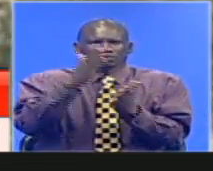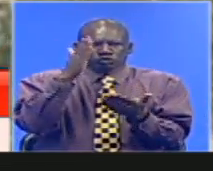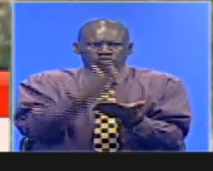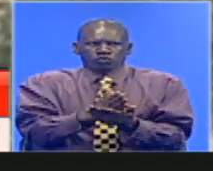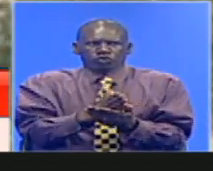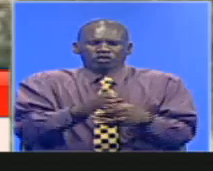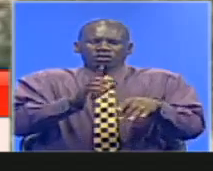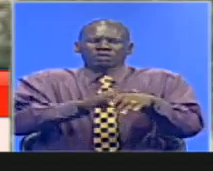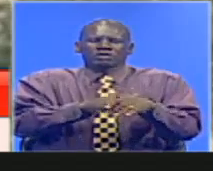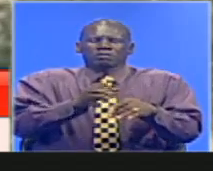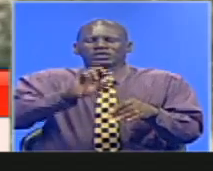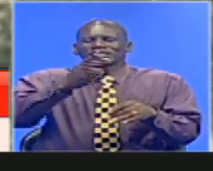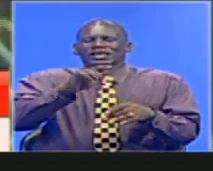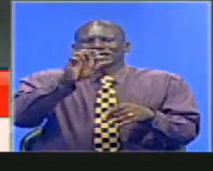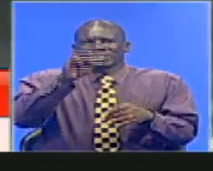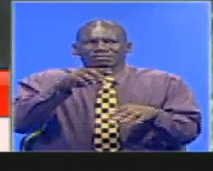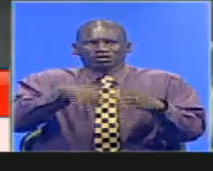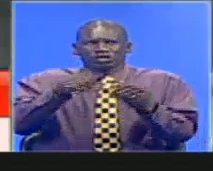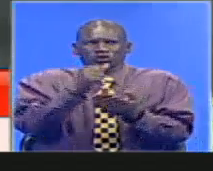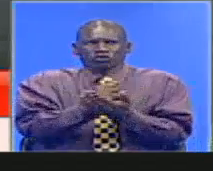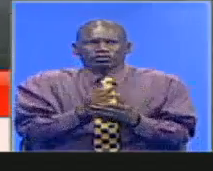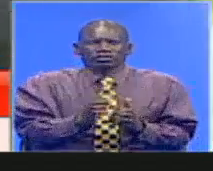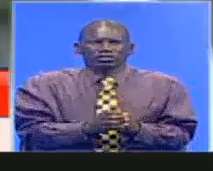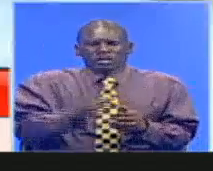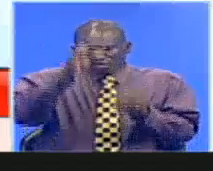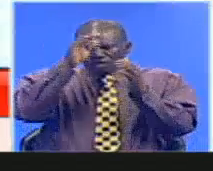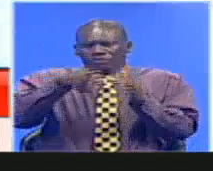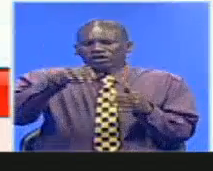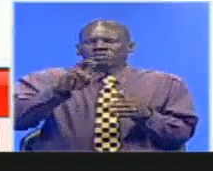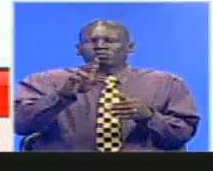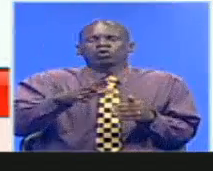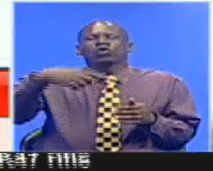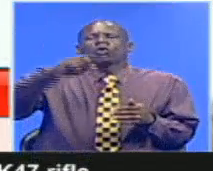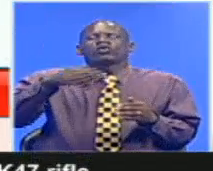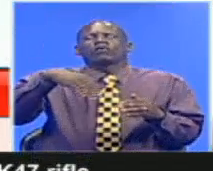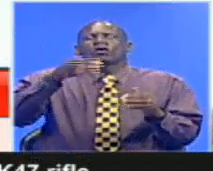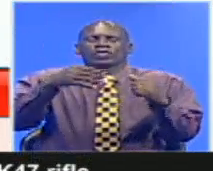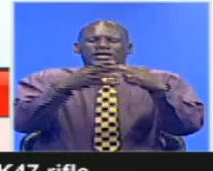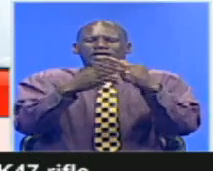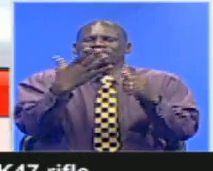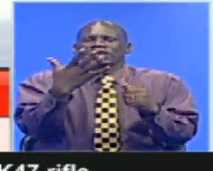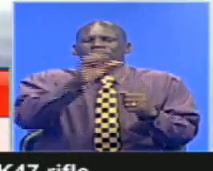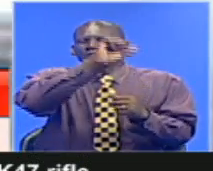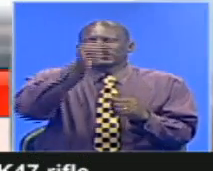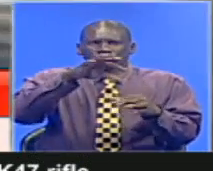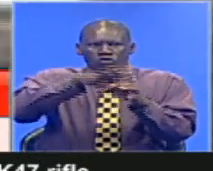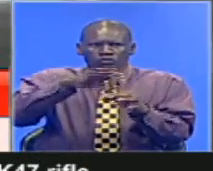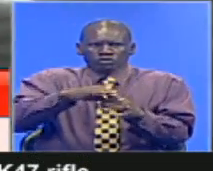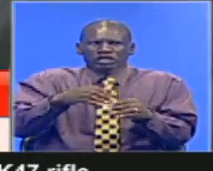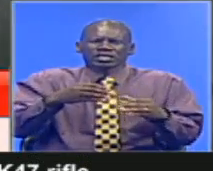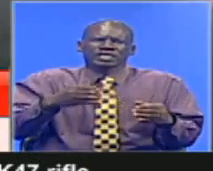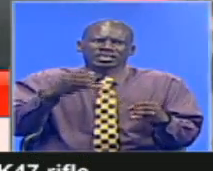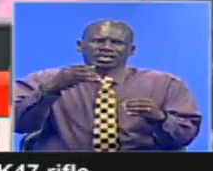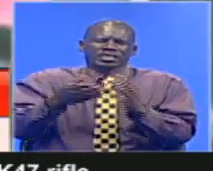during our second term in office. Governor Chepkwony won with over 95% of votes cast in the just concluded